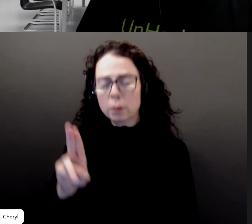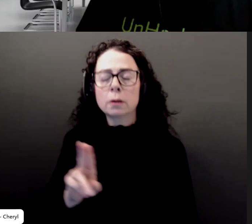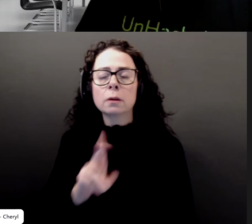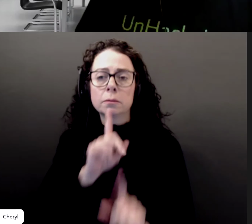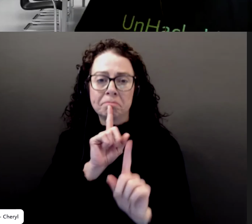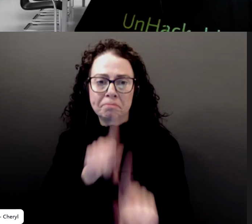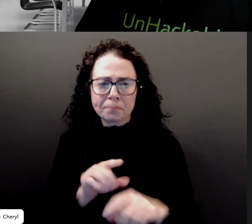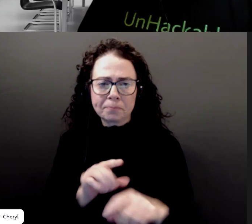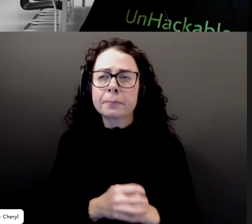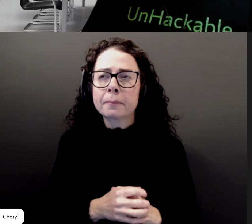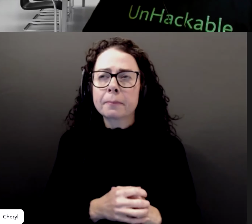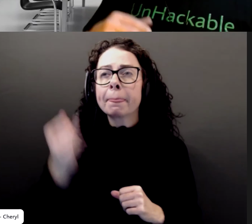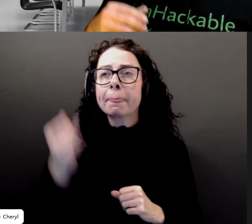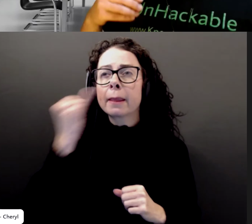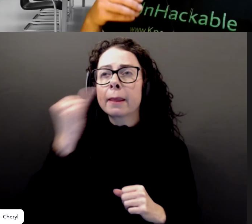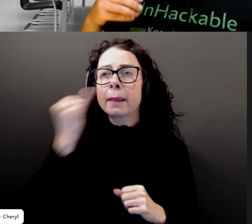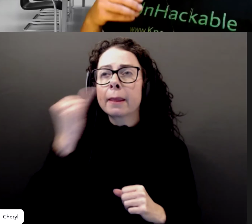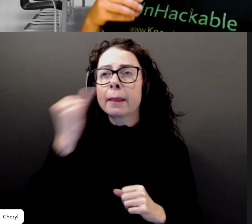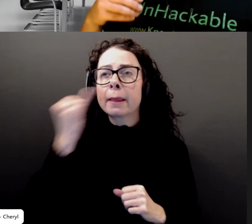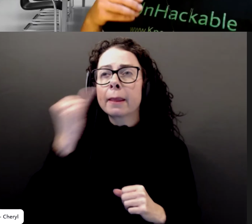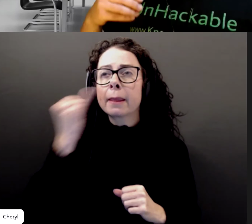message is